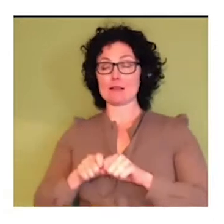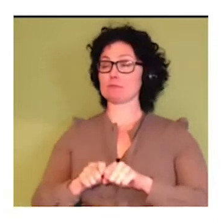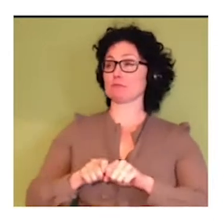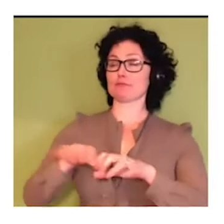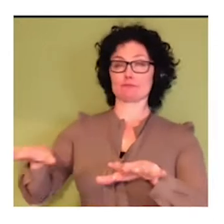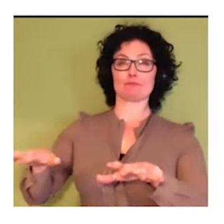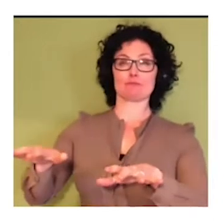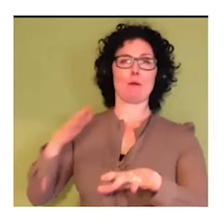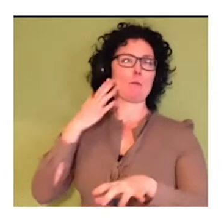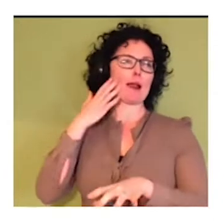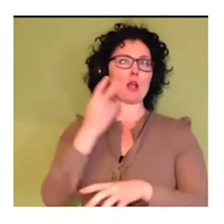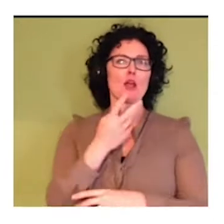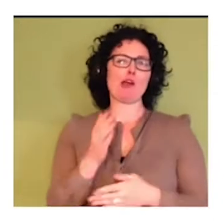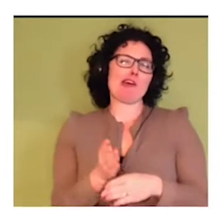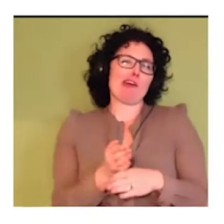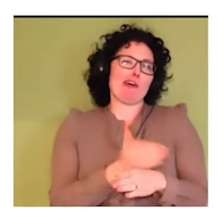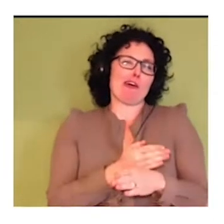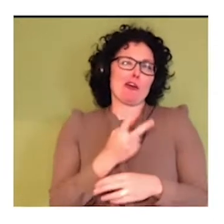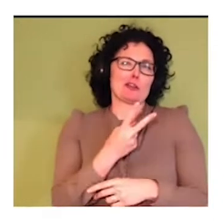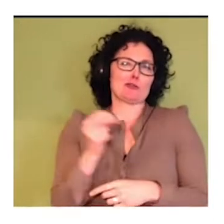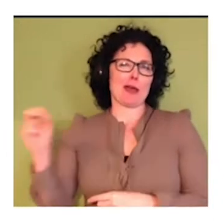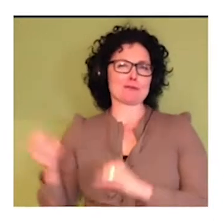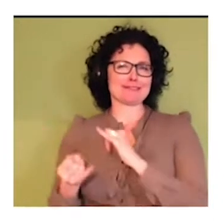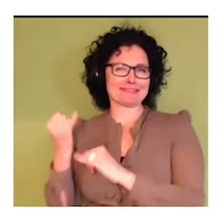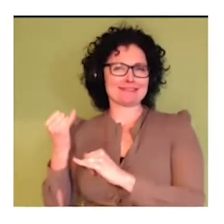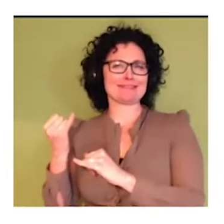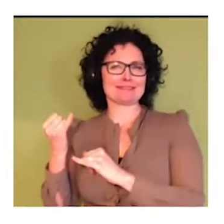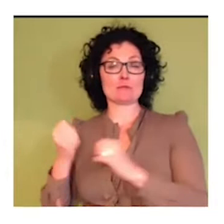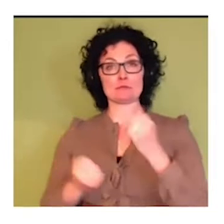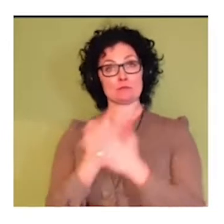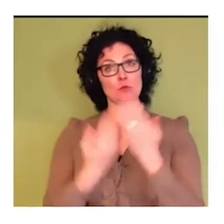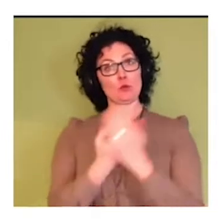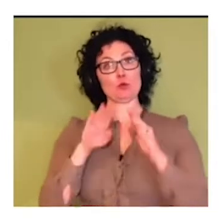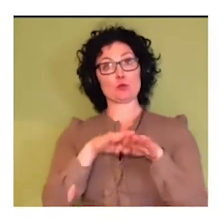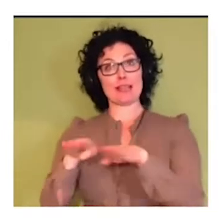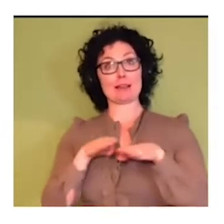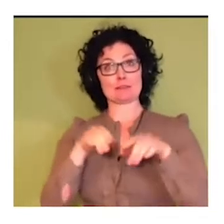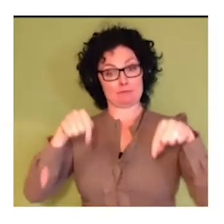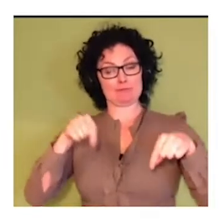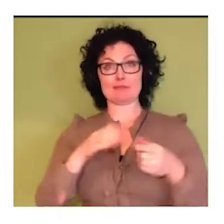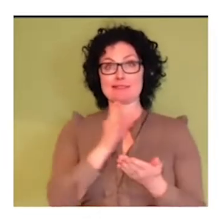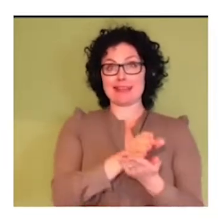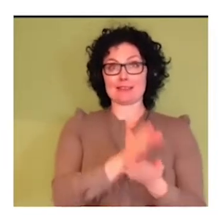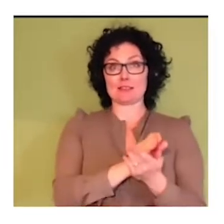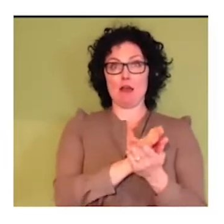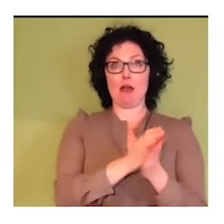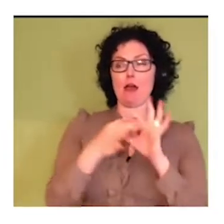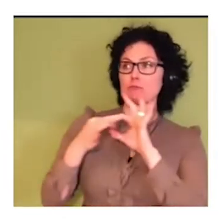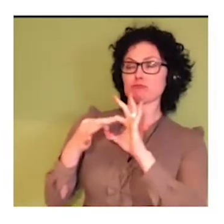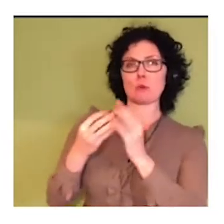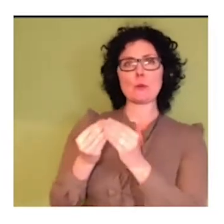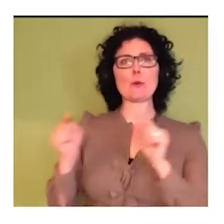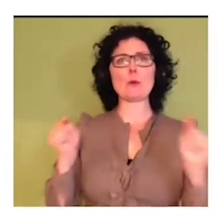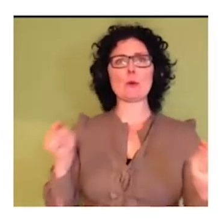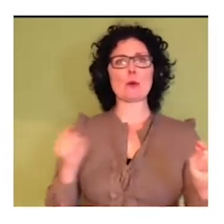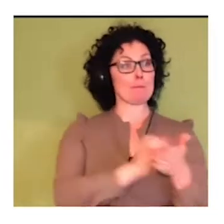the early 2000s. And in developing the new standards for this industry, it was a collaboration between the